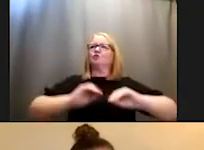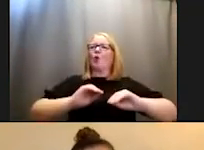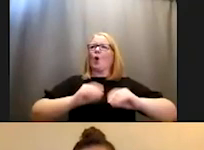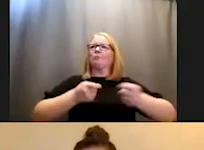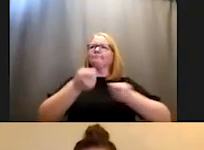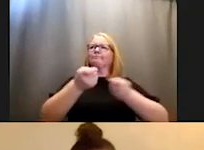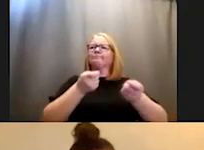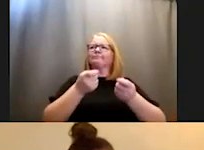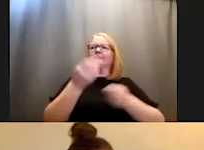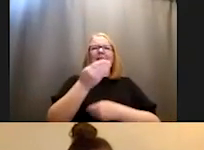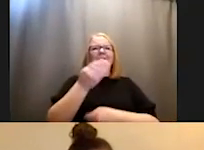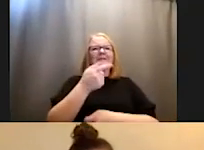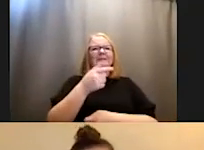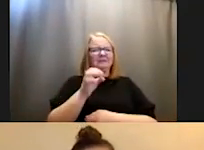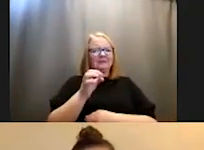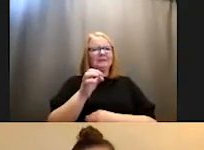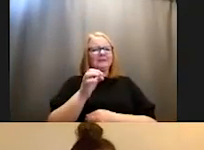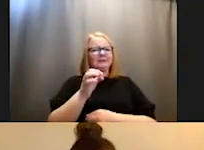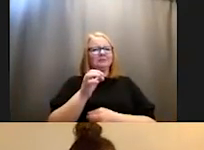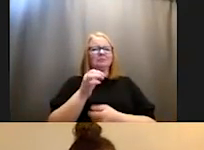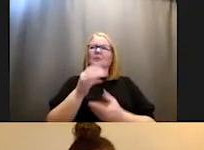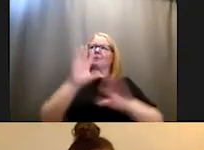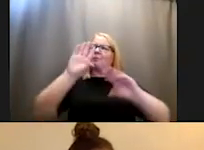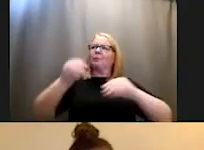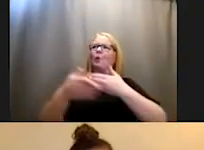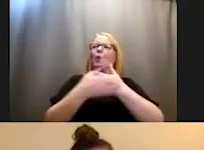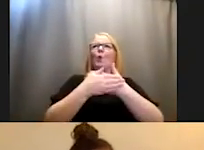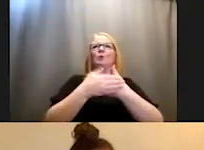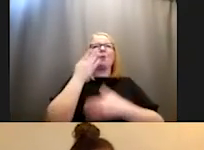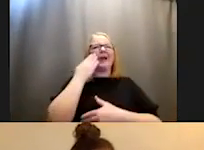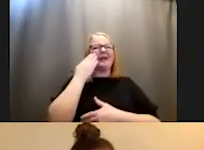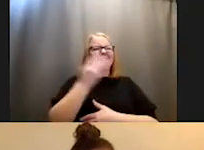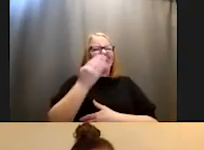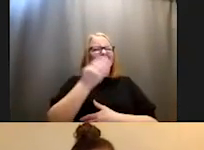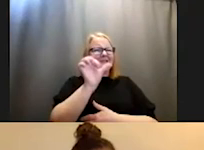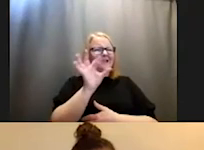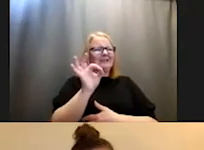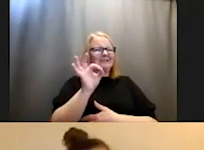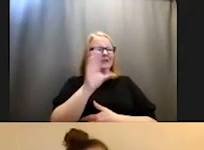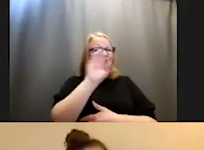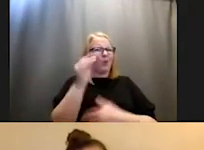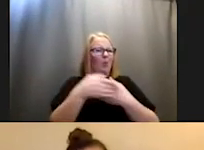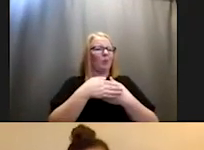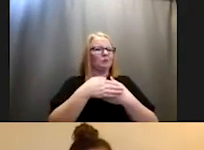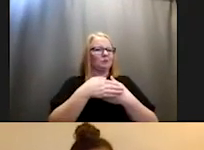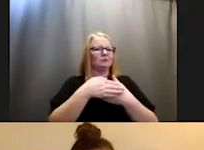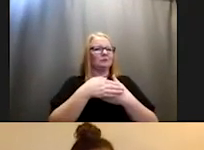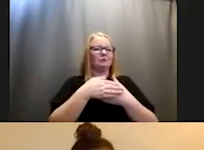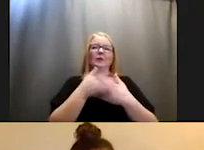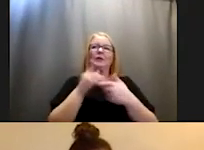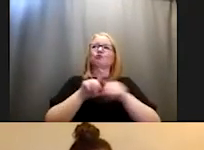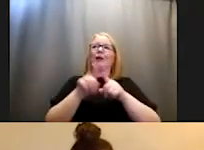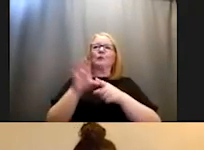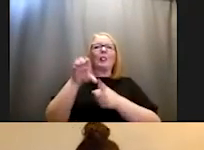mid-1970s. She'd closed all of her shops by the late 1960s and actually moved towards licensing deals